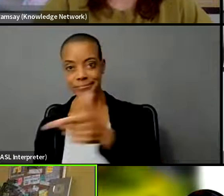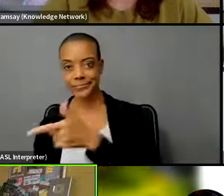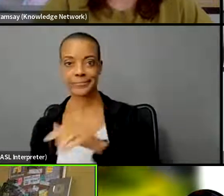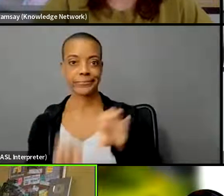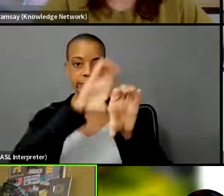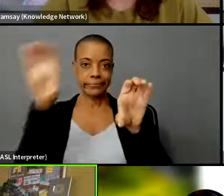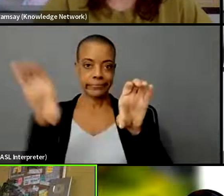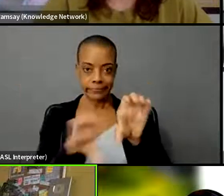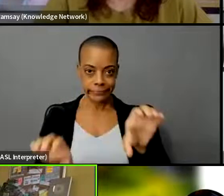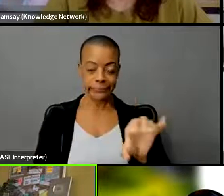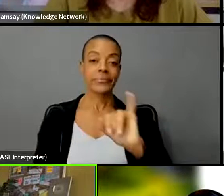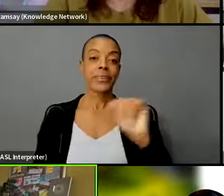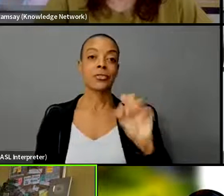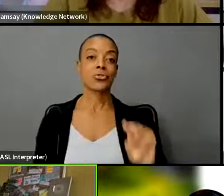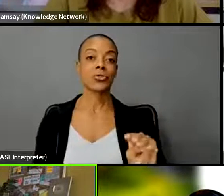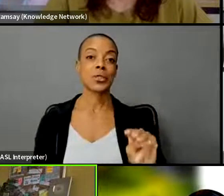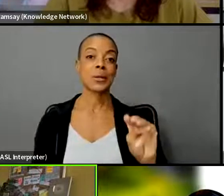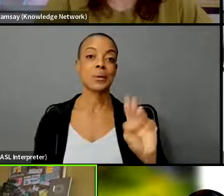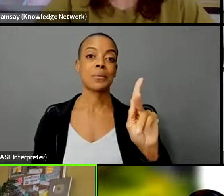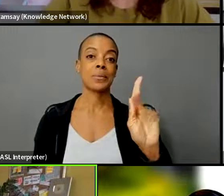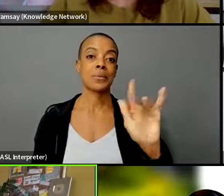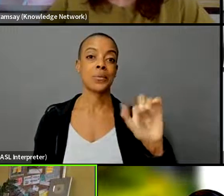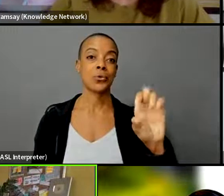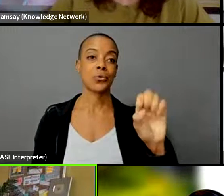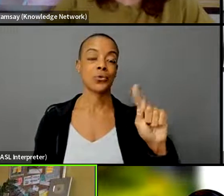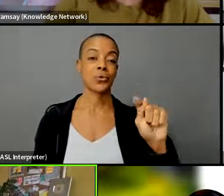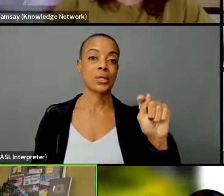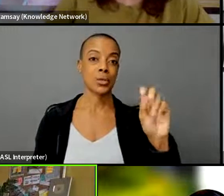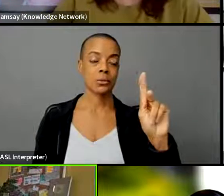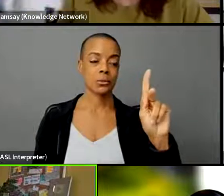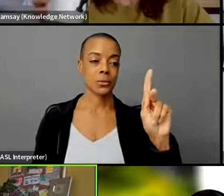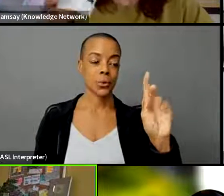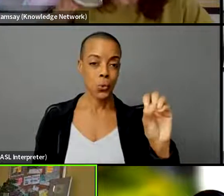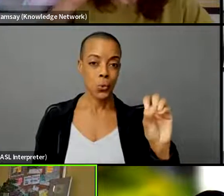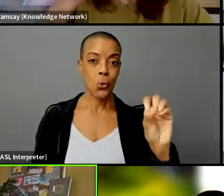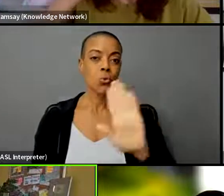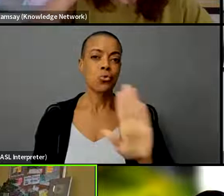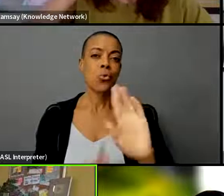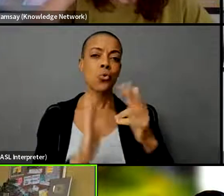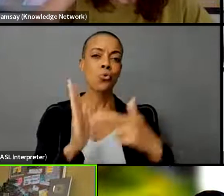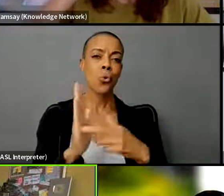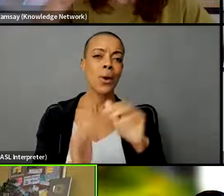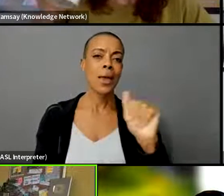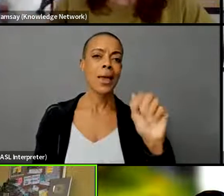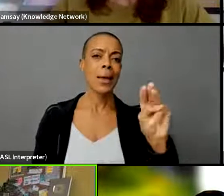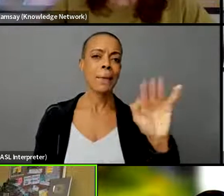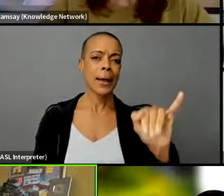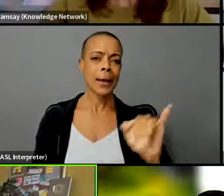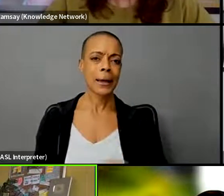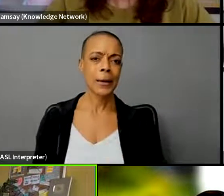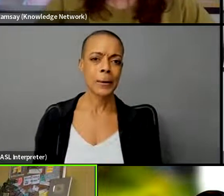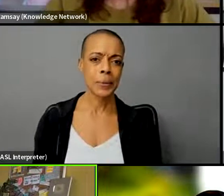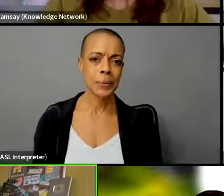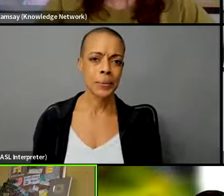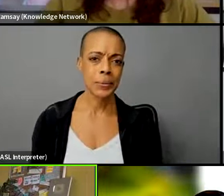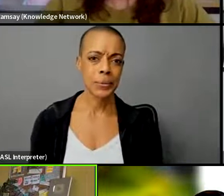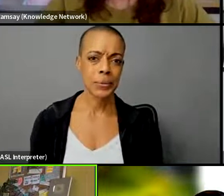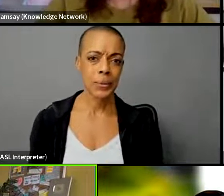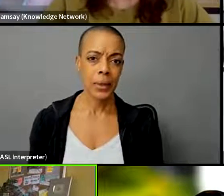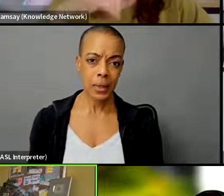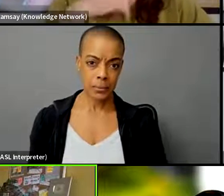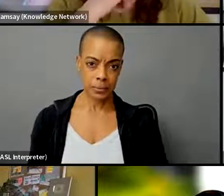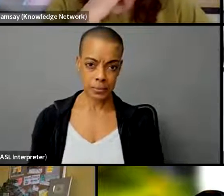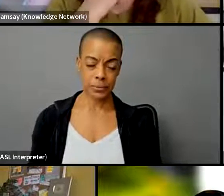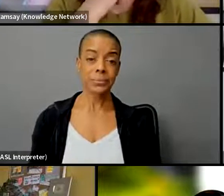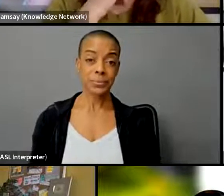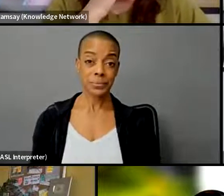Jim Krysko, would you like to tell us a little bit more about your role at AMI and the content your network is looking for? Absolutely. Thanks,